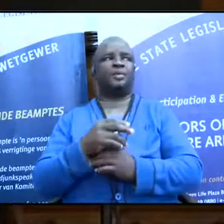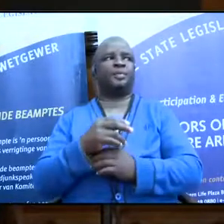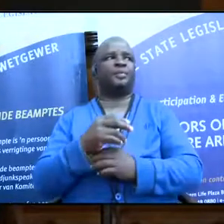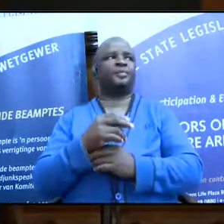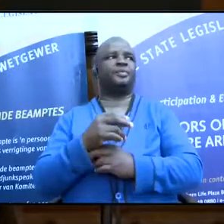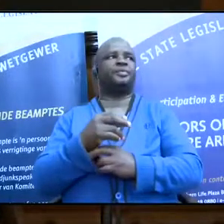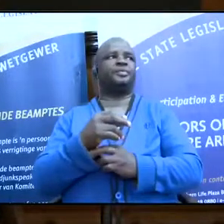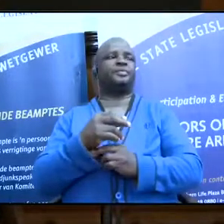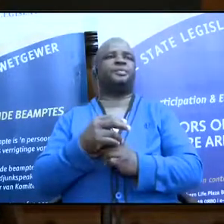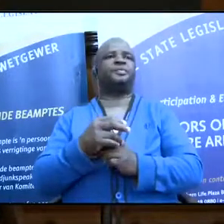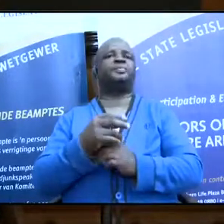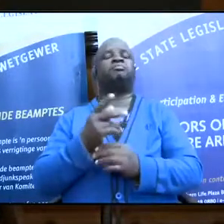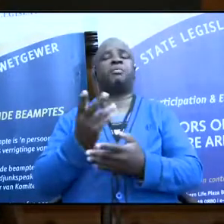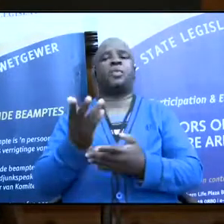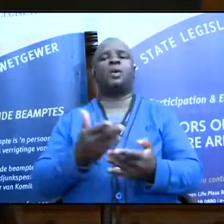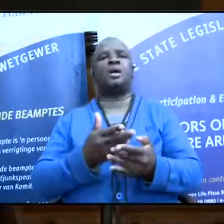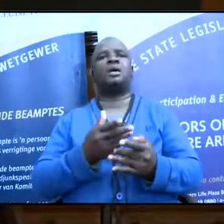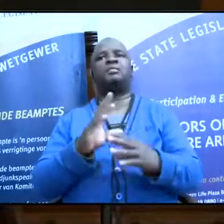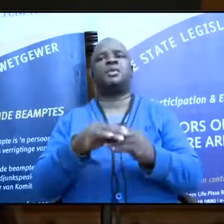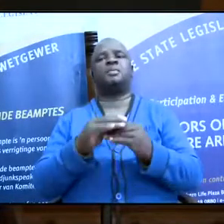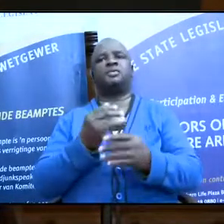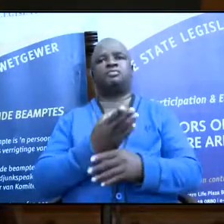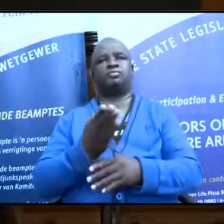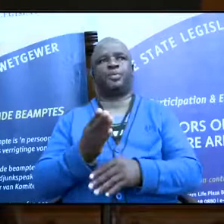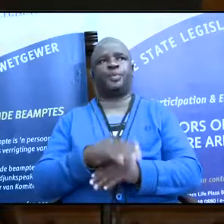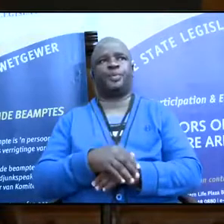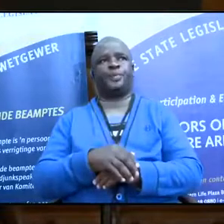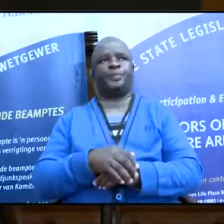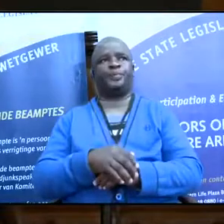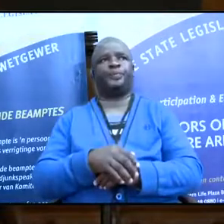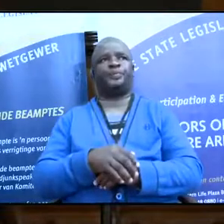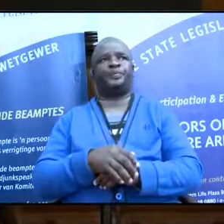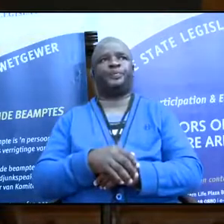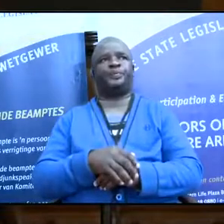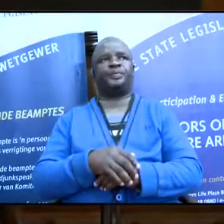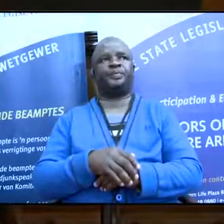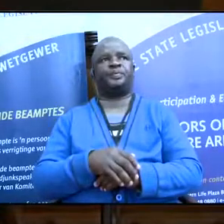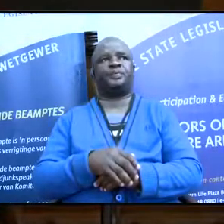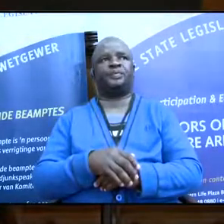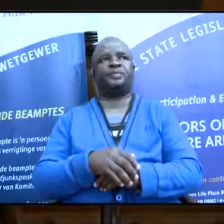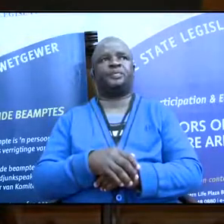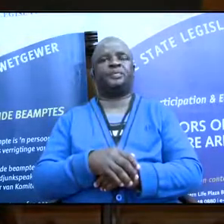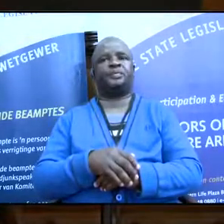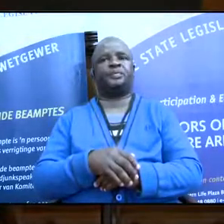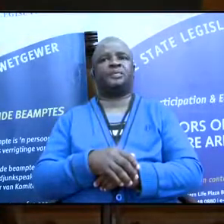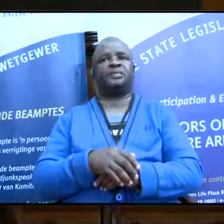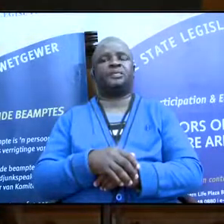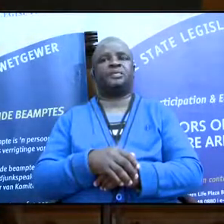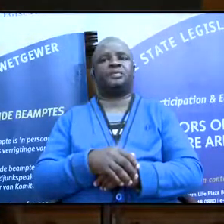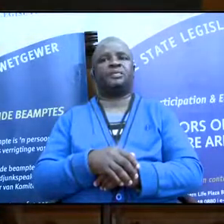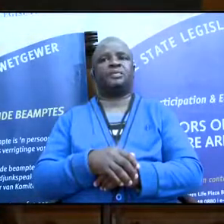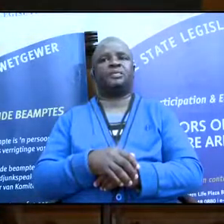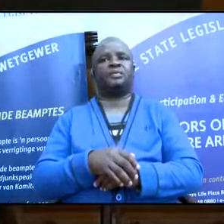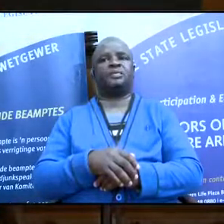you are also welcome honorable members we are also having